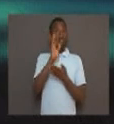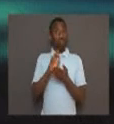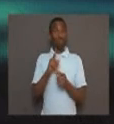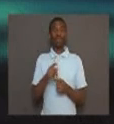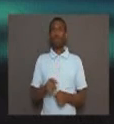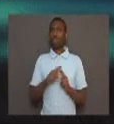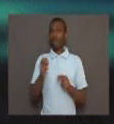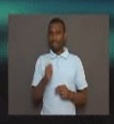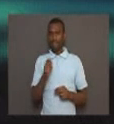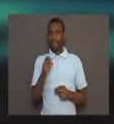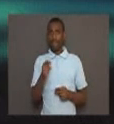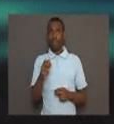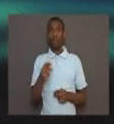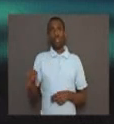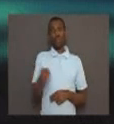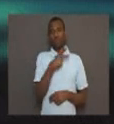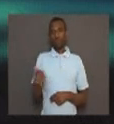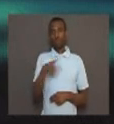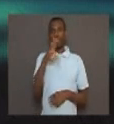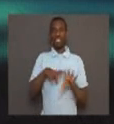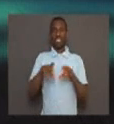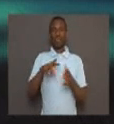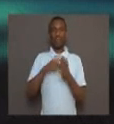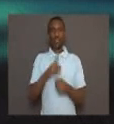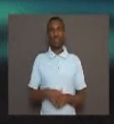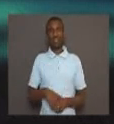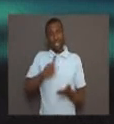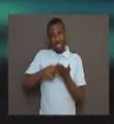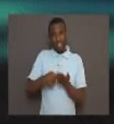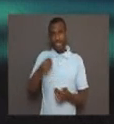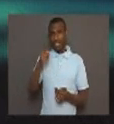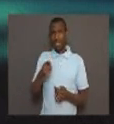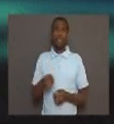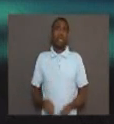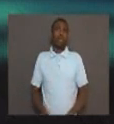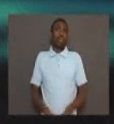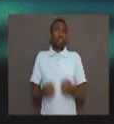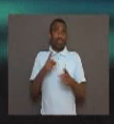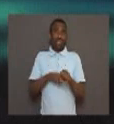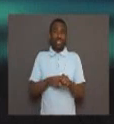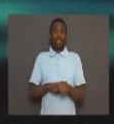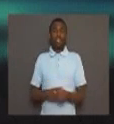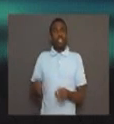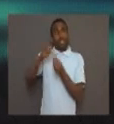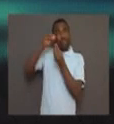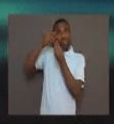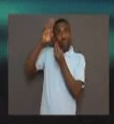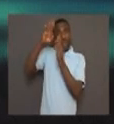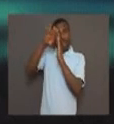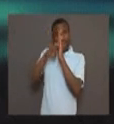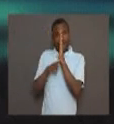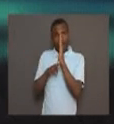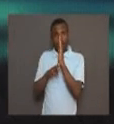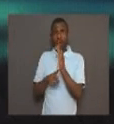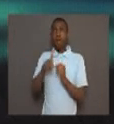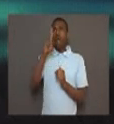quickly. They are likely to increase and decrease